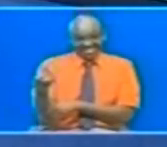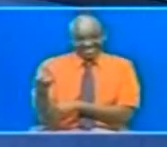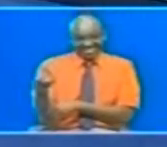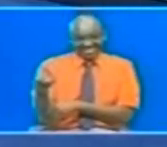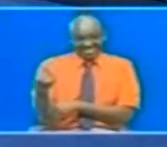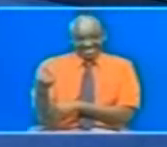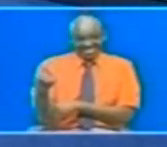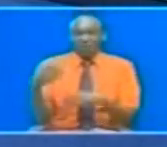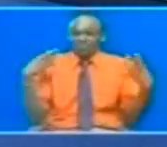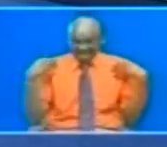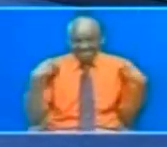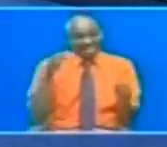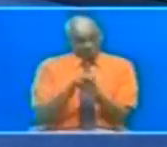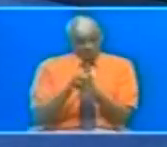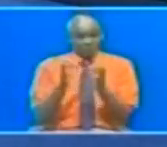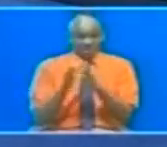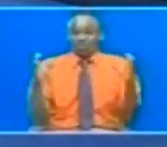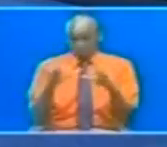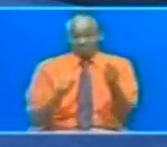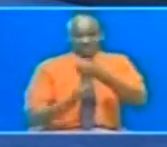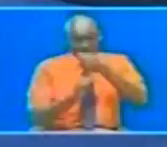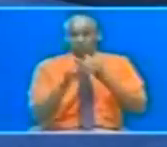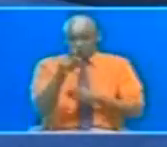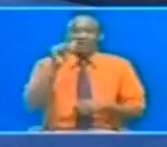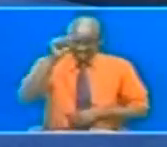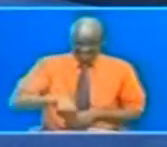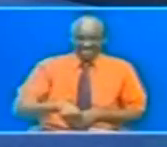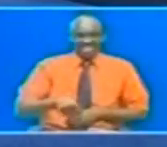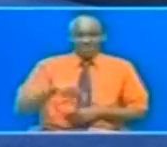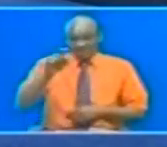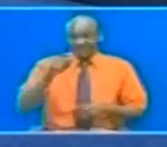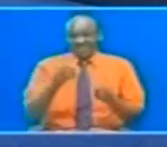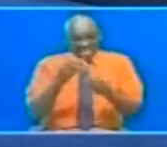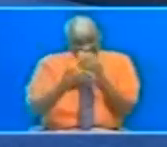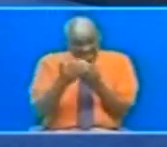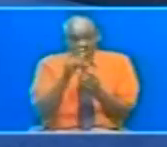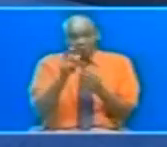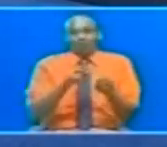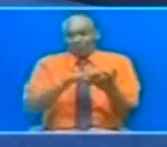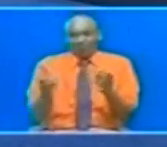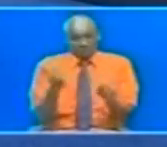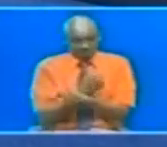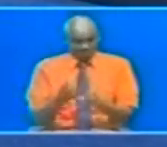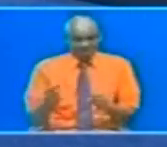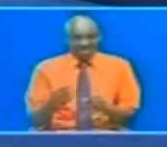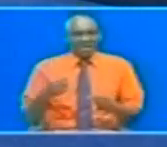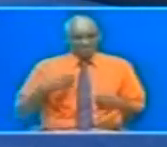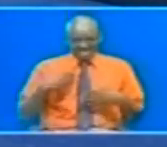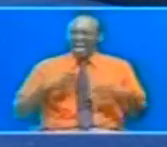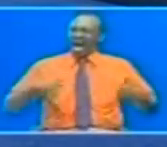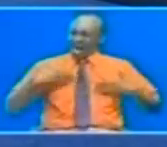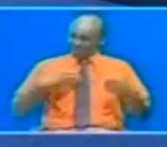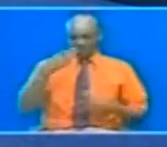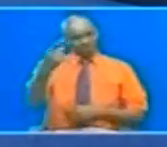You practice a lot, and you know the group always supports you, yeah. And they make sure that you don't fall at any point, right? Yeah. All right, I'm so excited to have you in